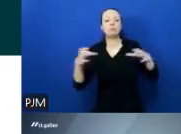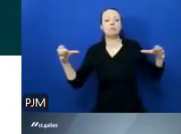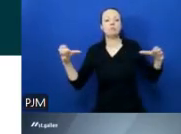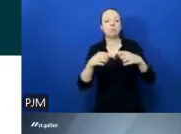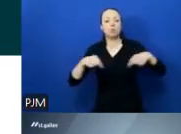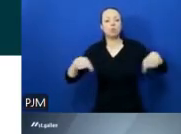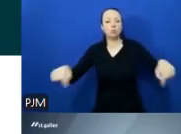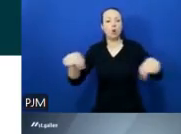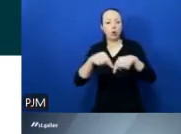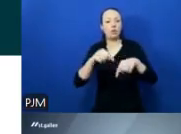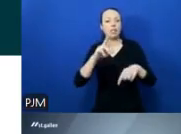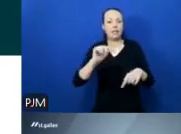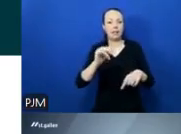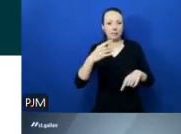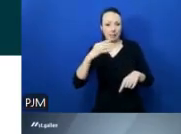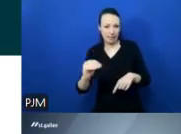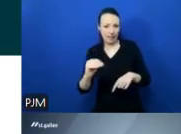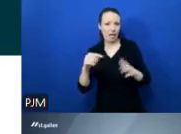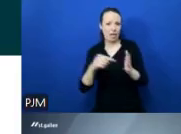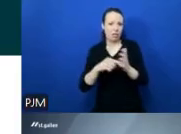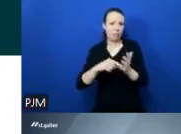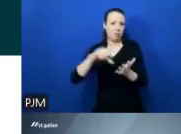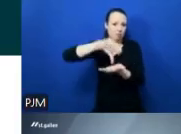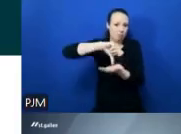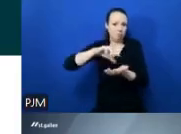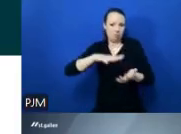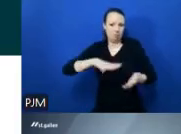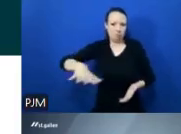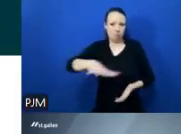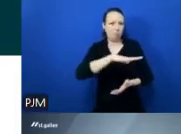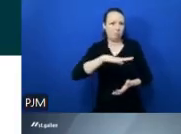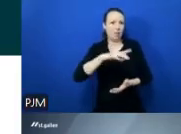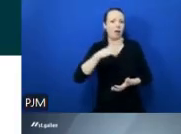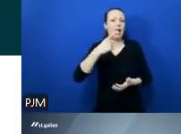basins program that makes our channels